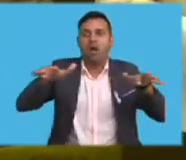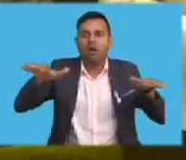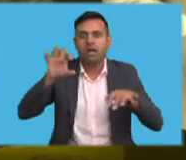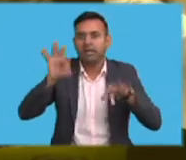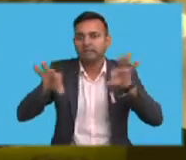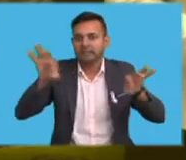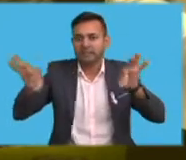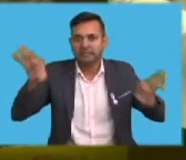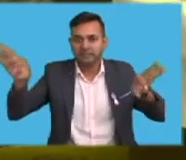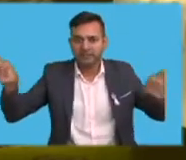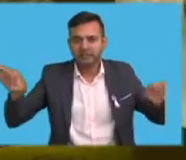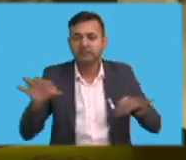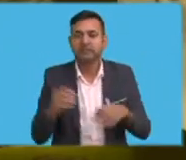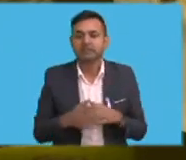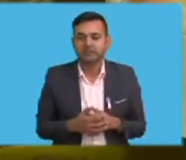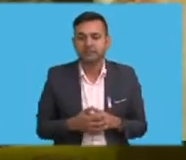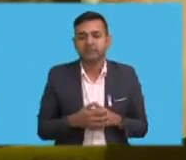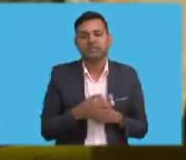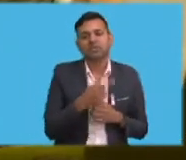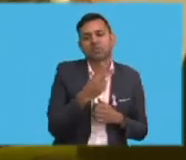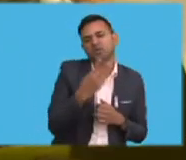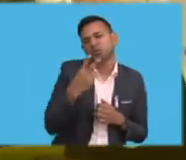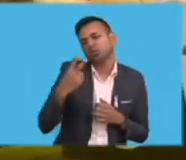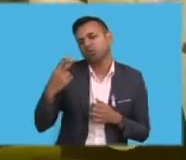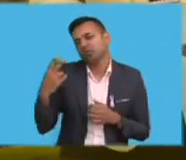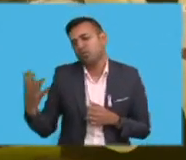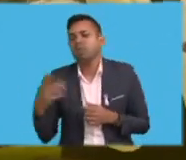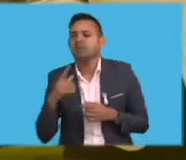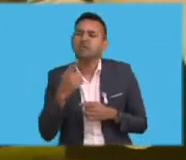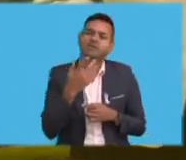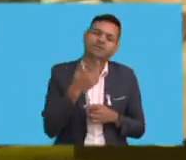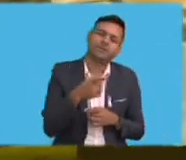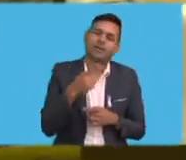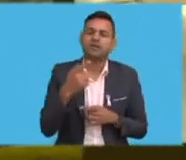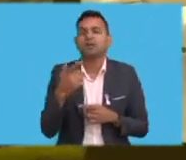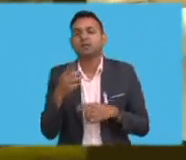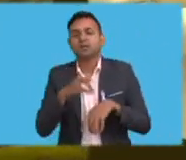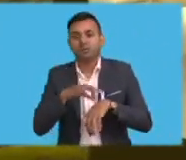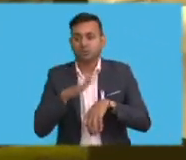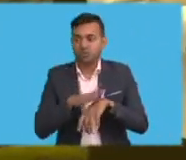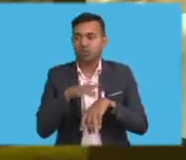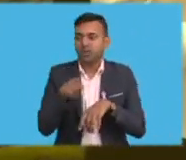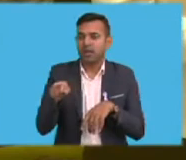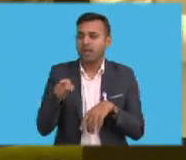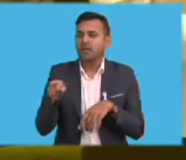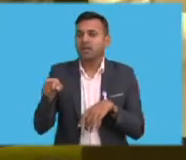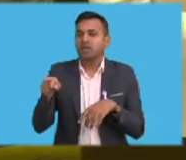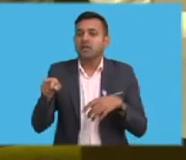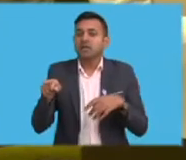Speaker. Dengue fever is also identified as one of the four climate-sensitive diseases in Fiji.